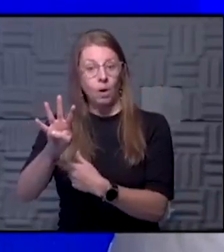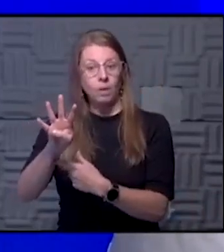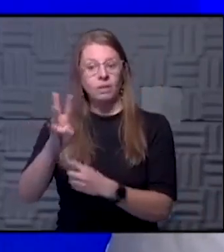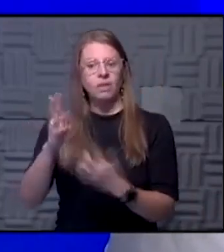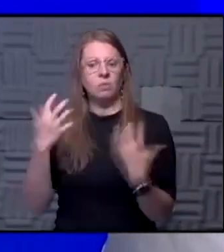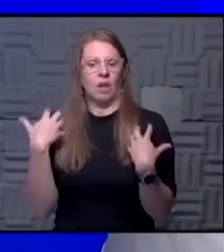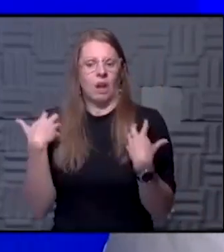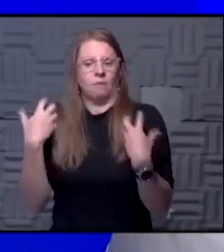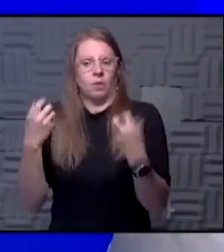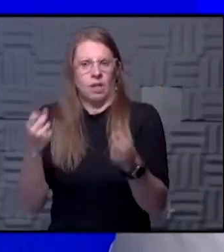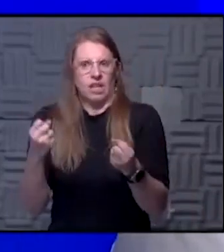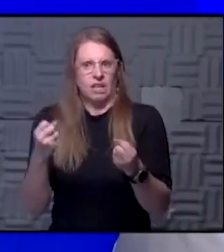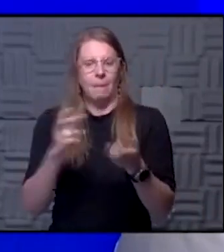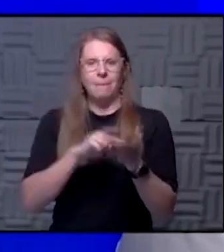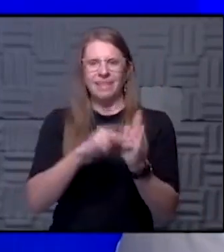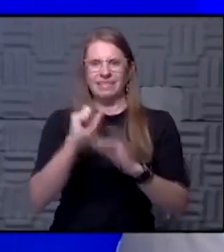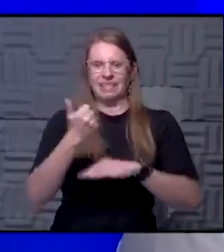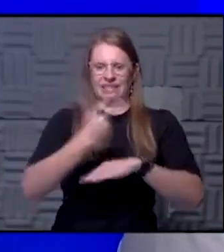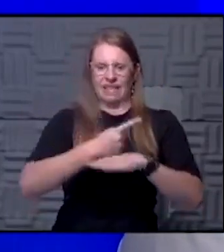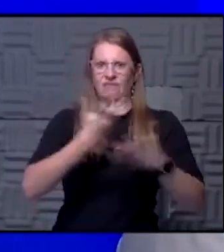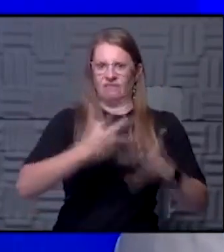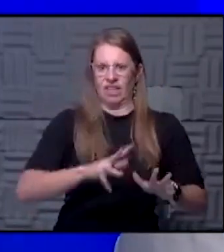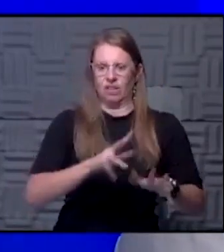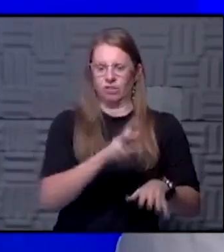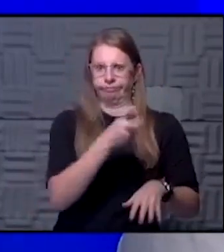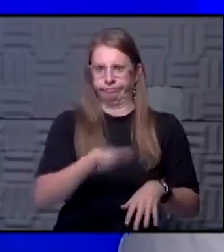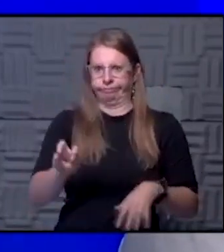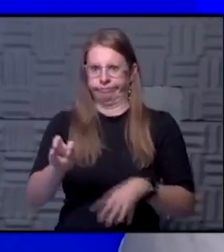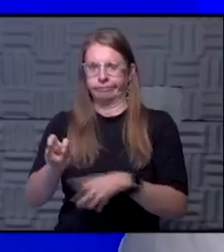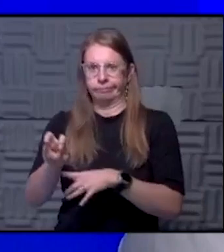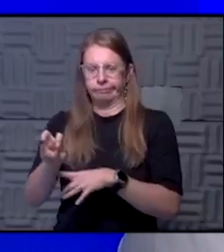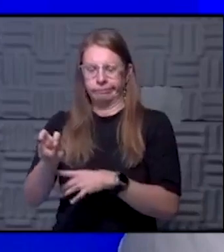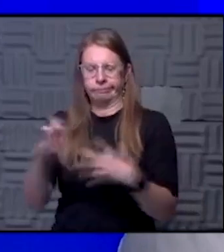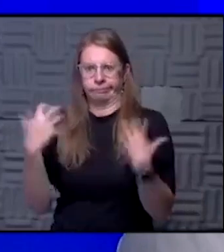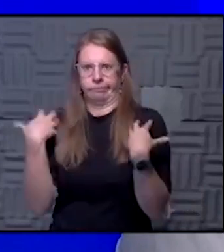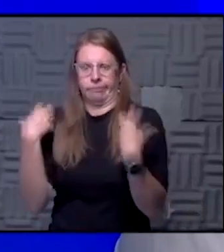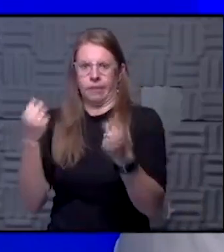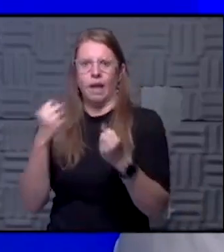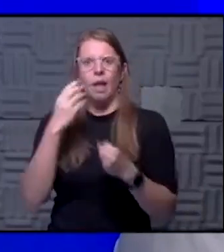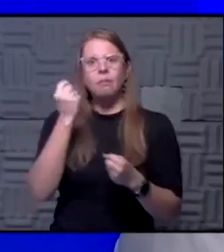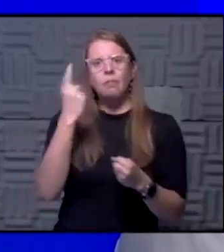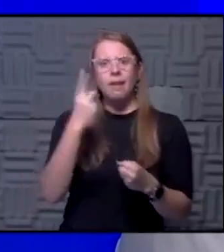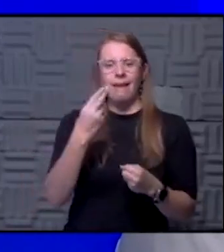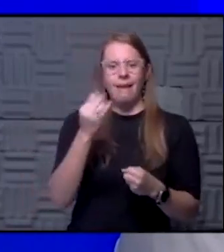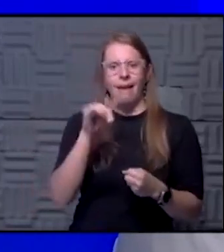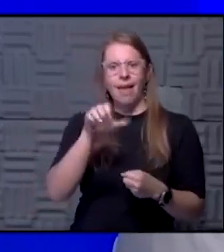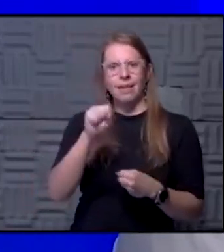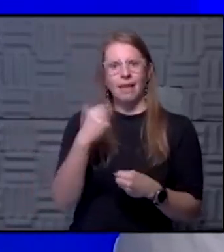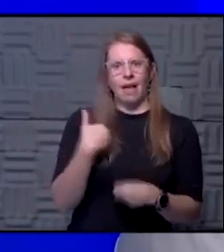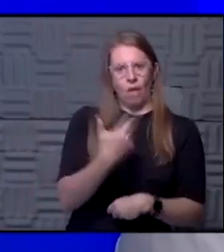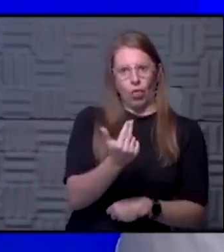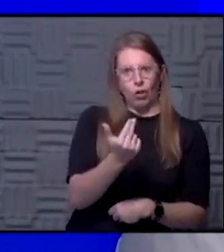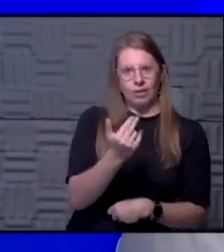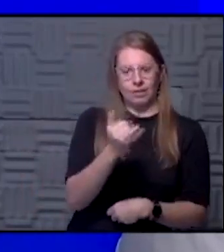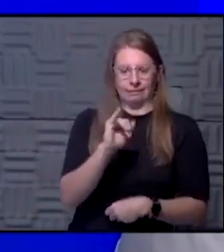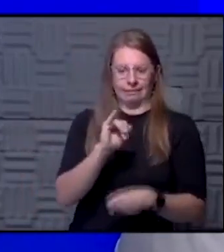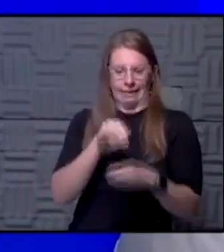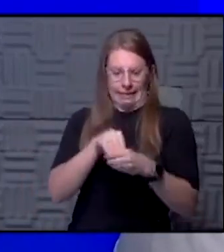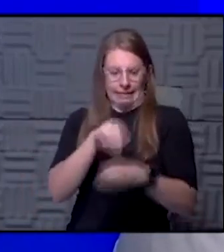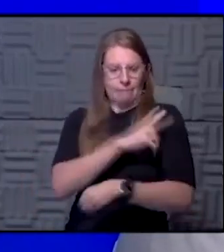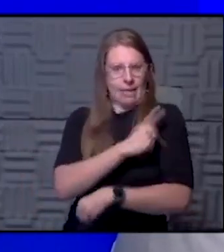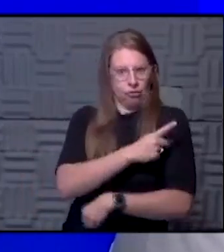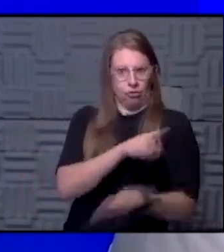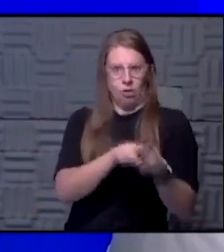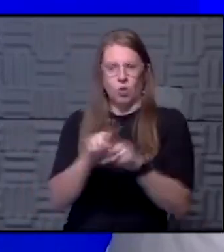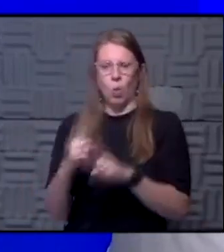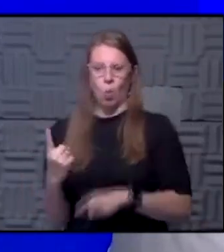that recovery or past that acute stage of infection. And I know that Hayes has 13 inpatients in as well,